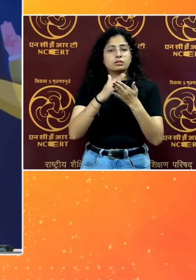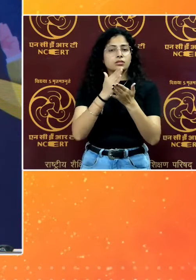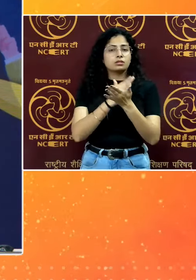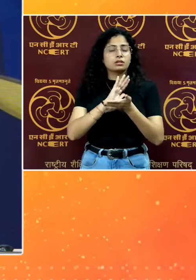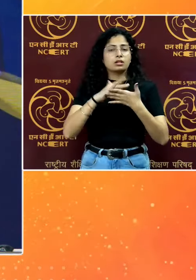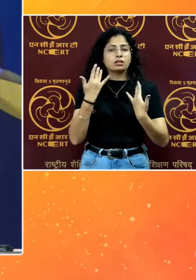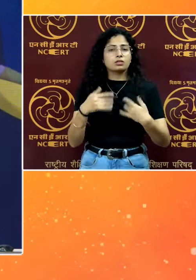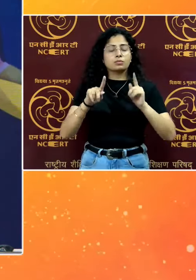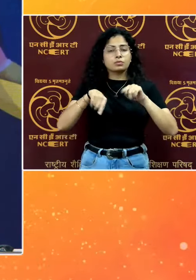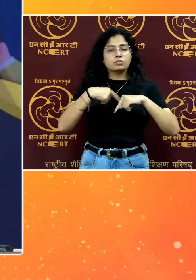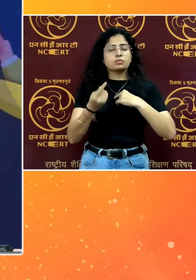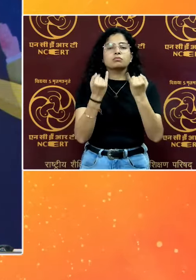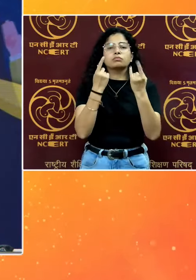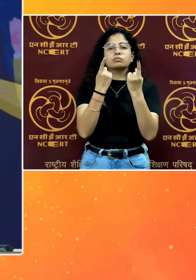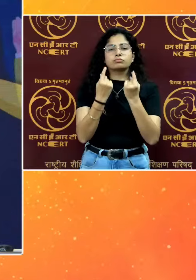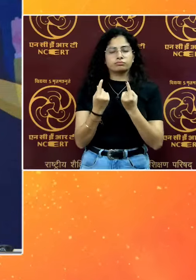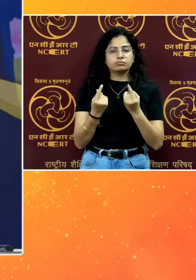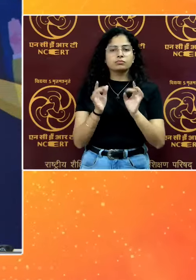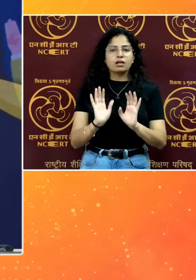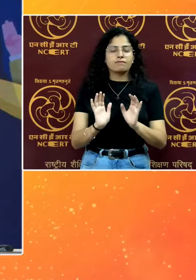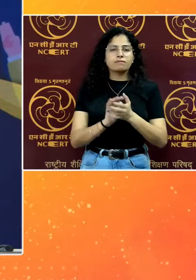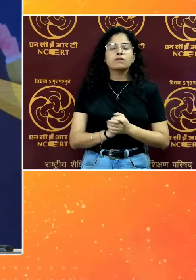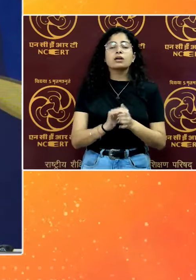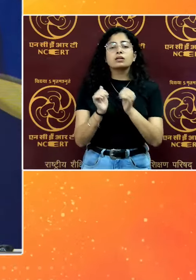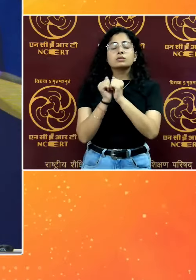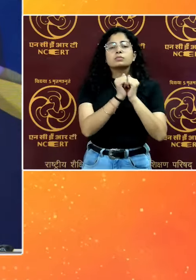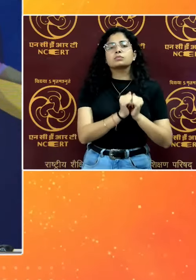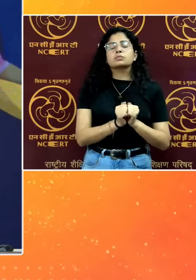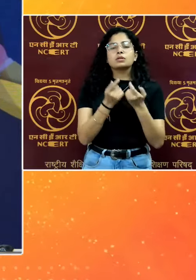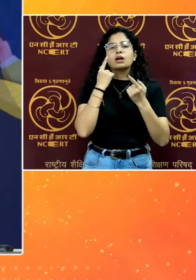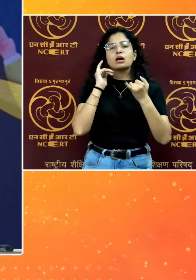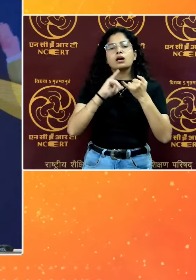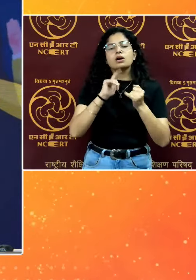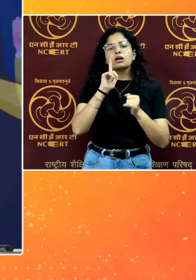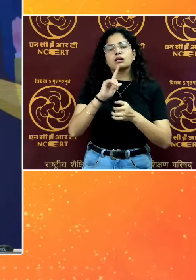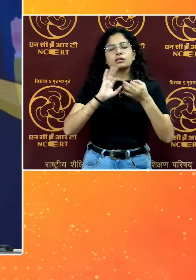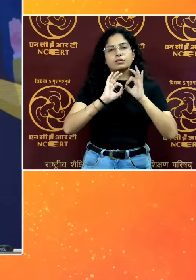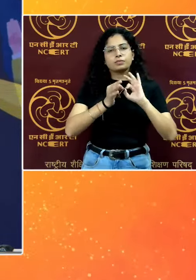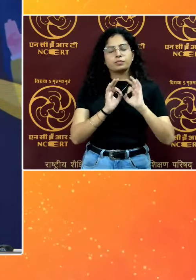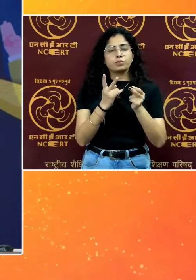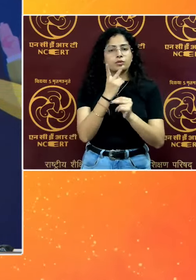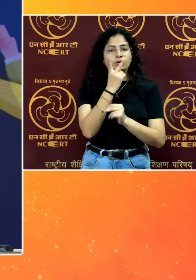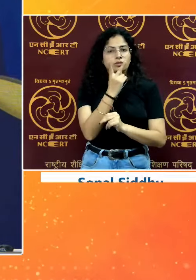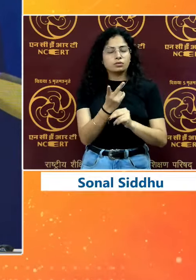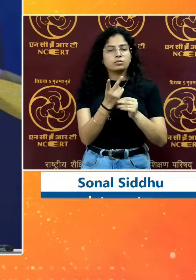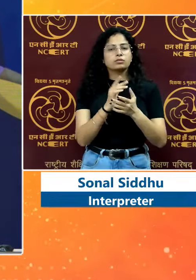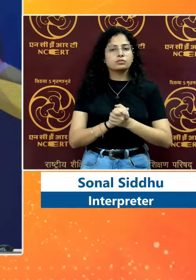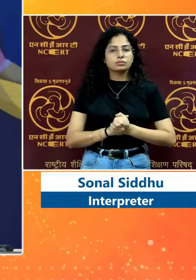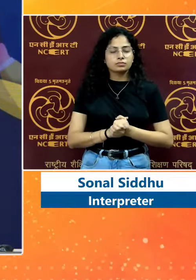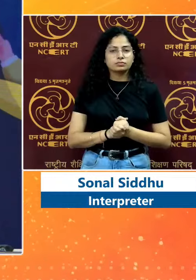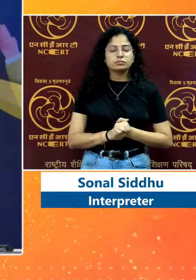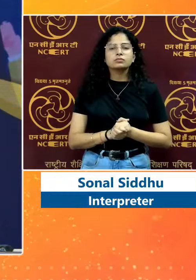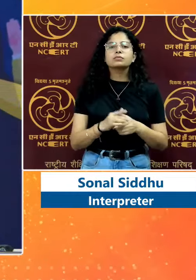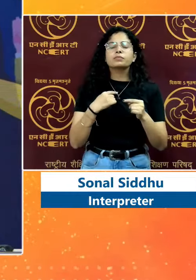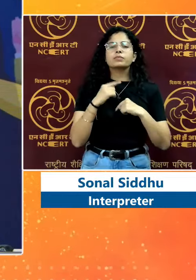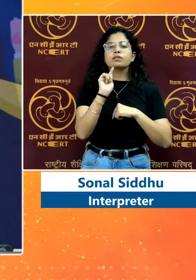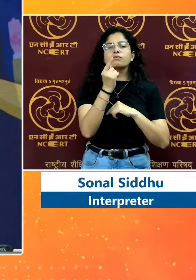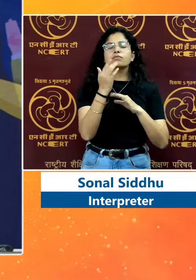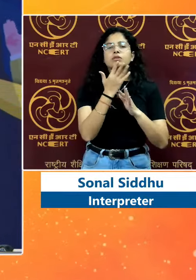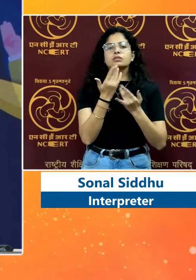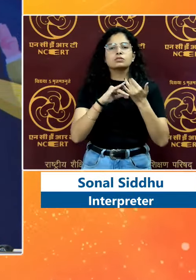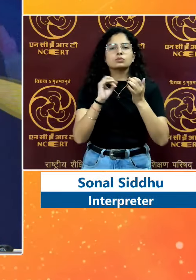session. Meanwhile, along with me, you can watch on screen our ISL interpreter. So we have 2 ISL interpreters today with us, Ms. Sonal and